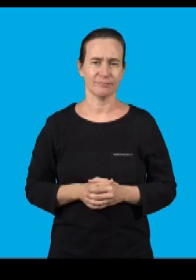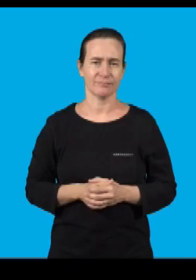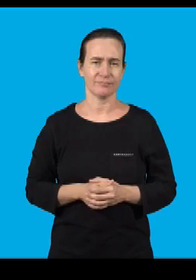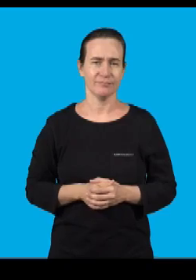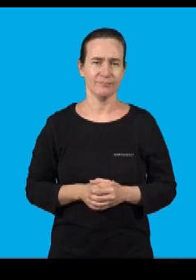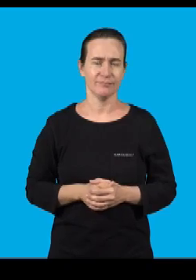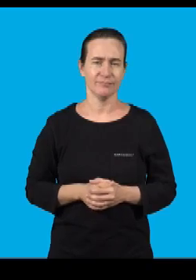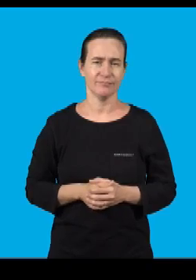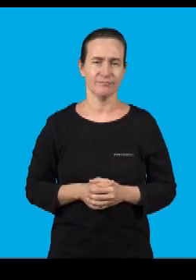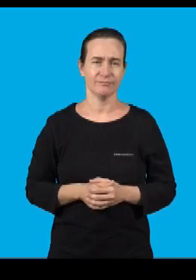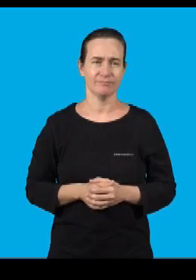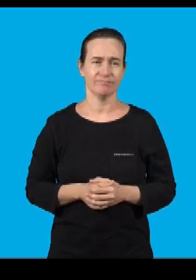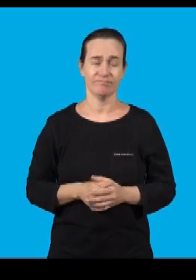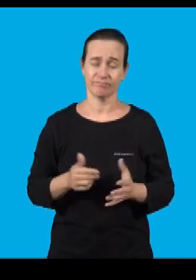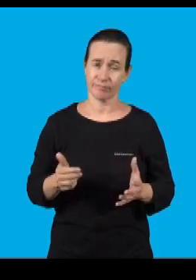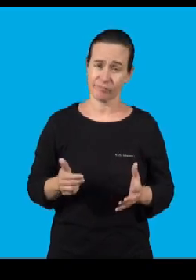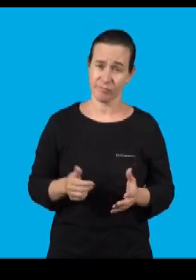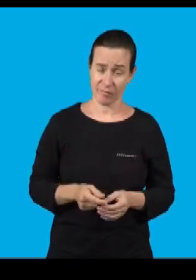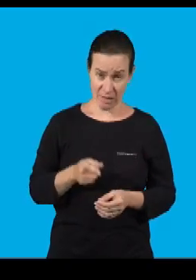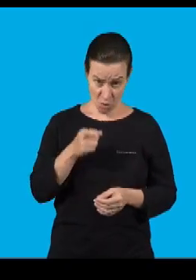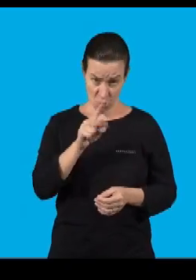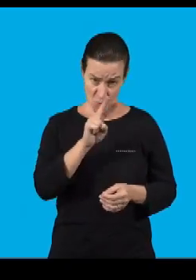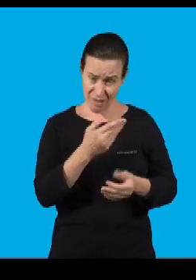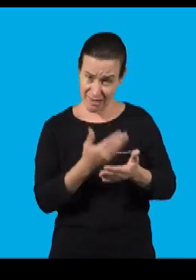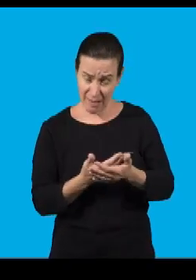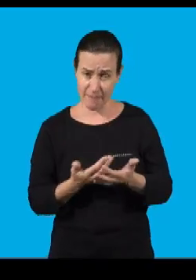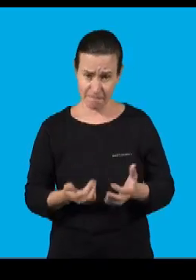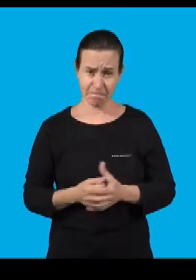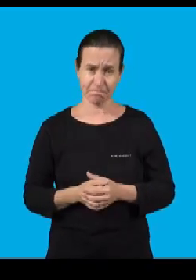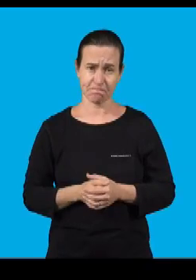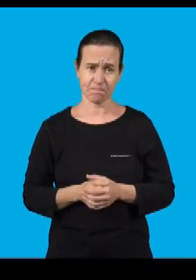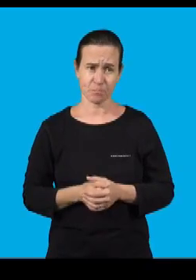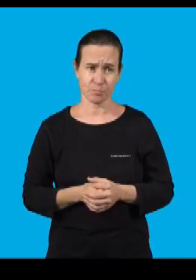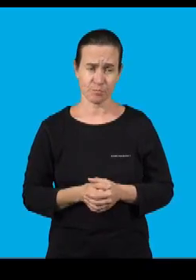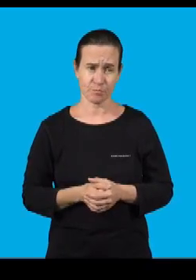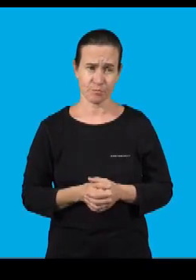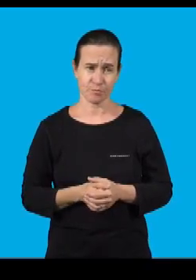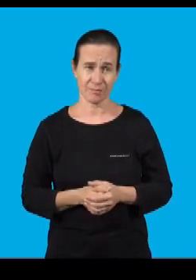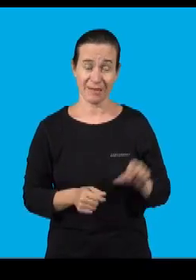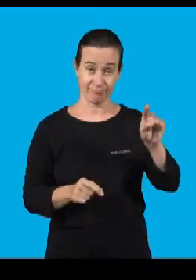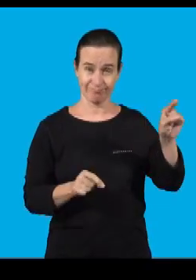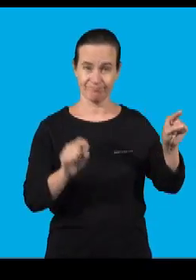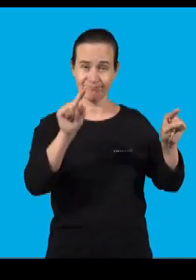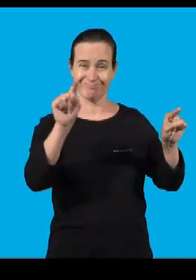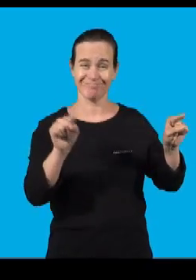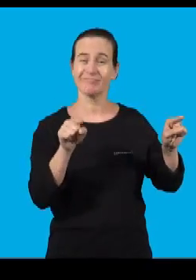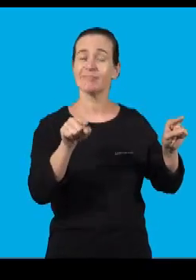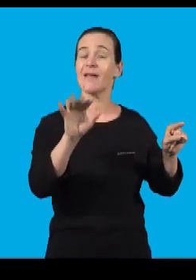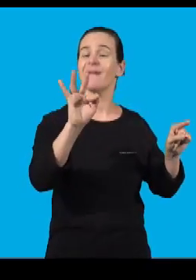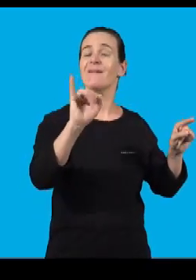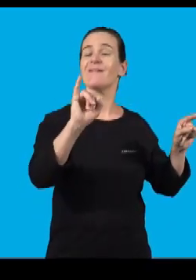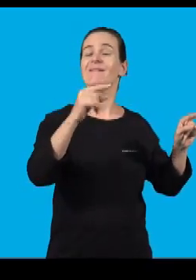if we look at our response, before we get to the response, can you see, all right, that this here is